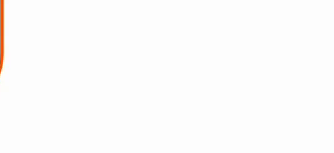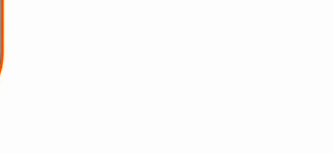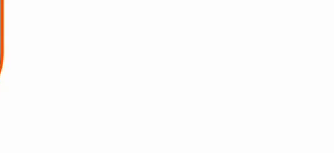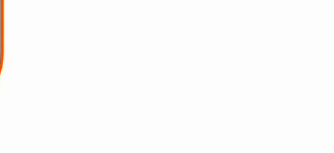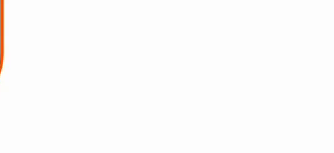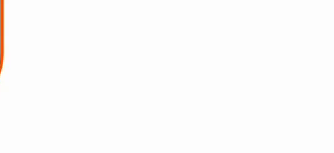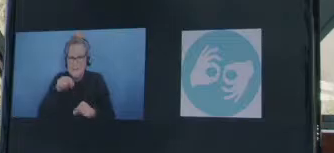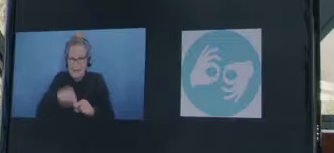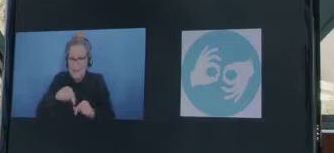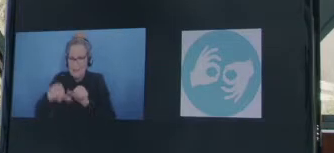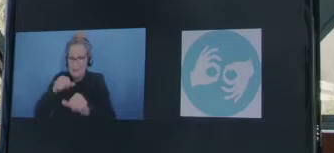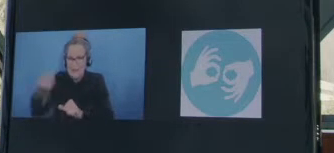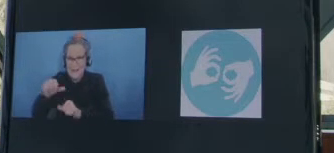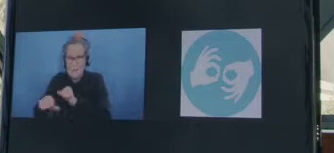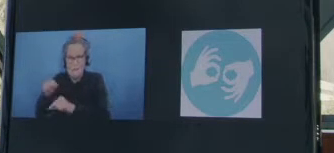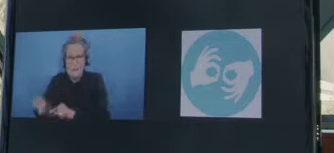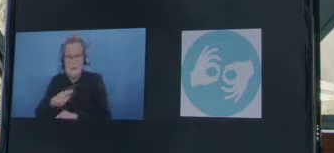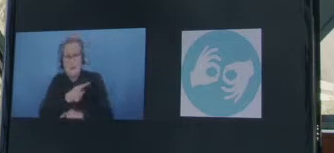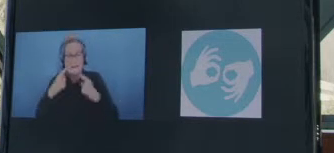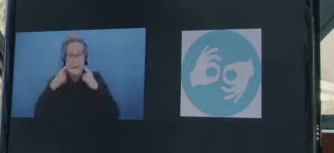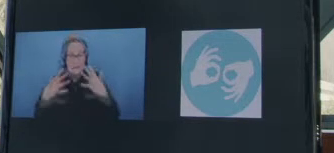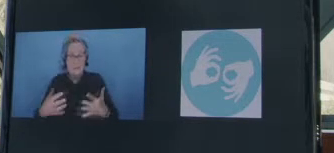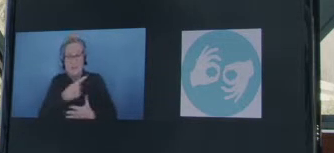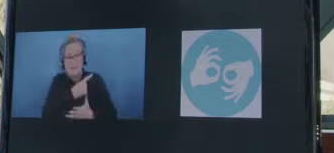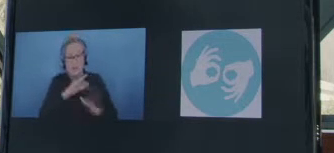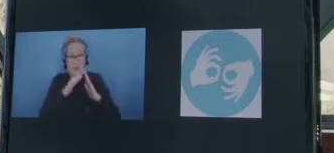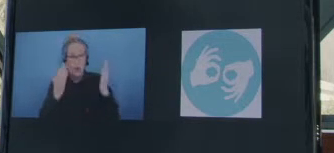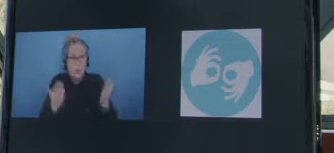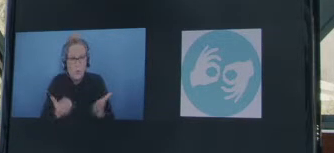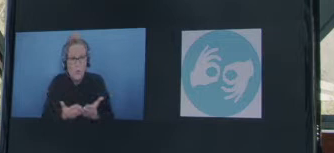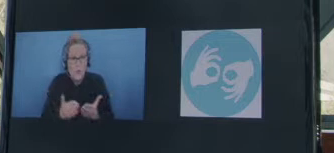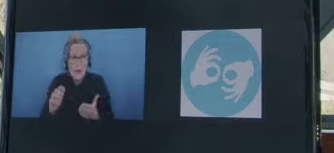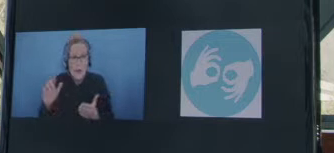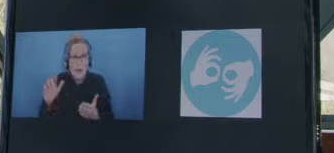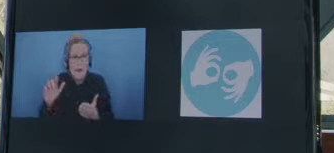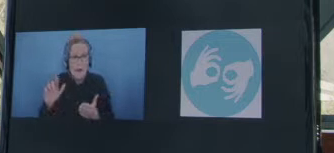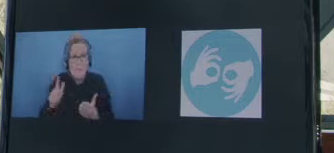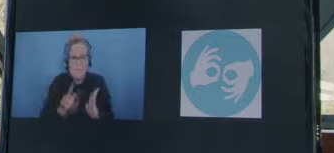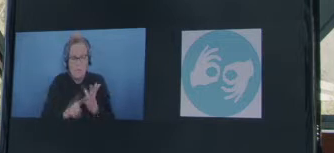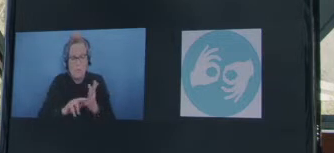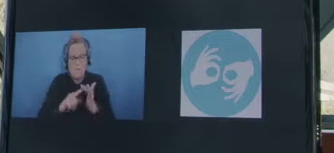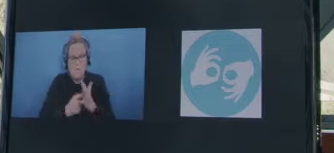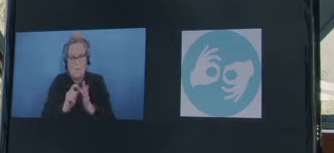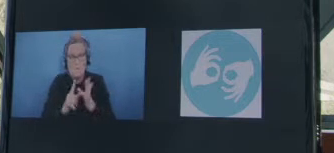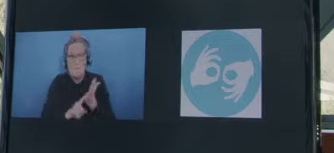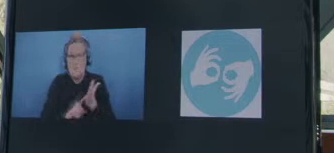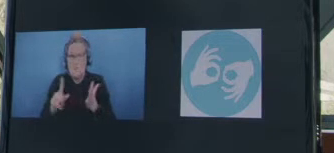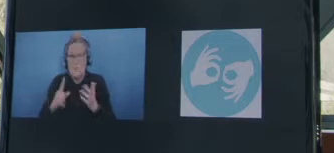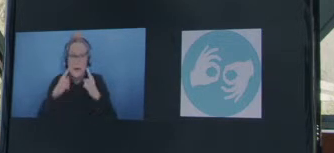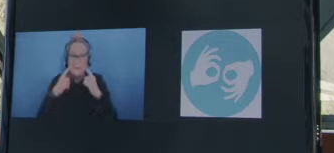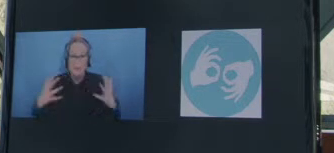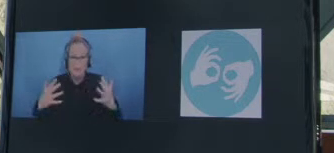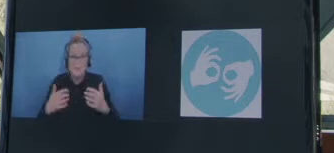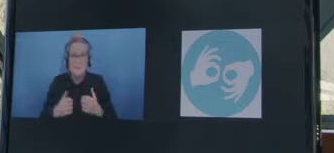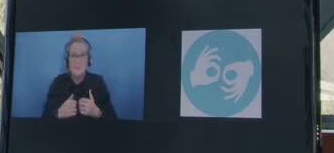This exhibition was done at the Royal Institute of British Architects in Liverpool, and it was a way of designing